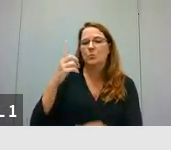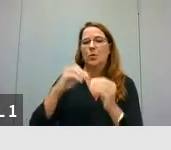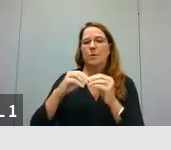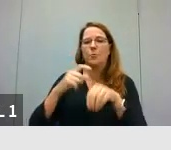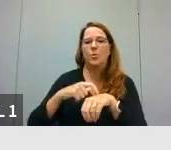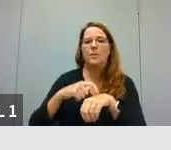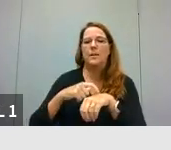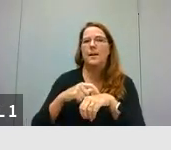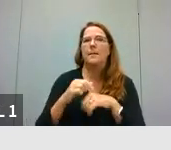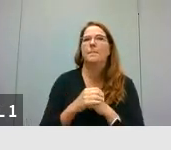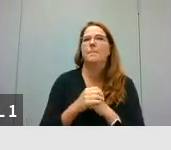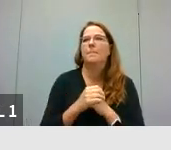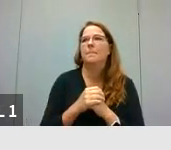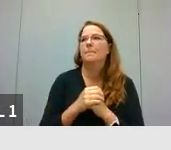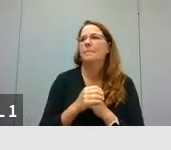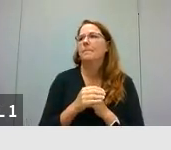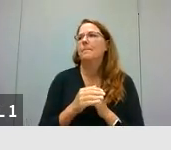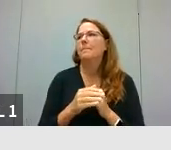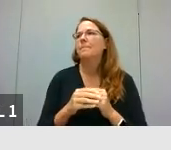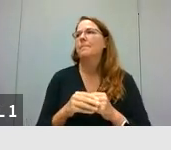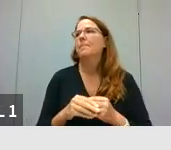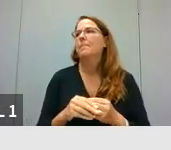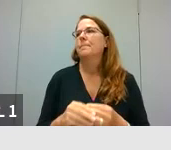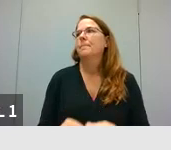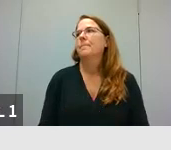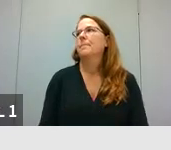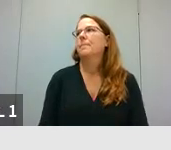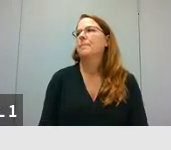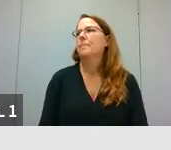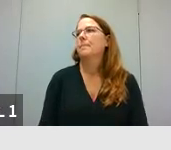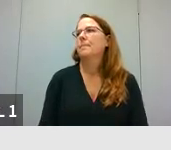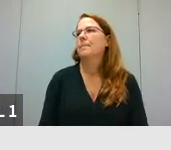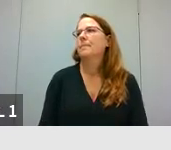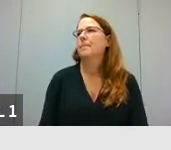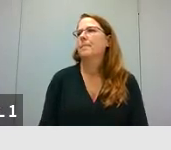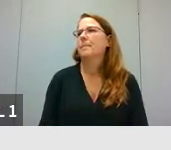host, Lauren. Thank you. Okay. And